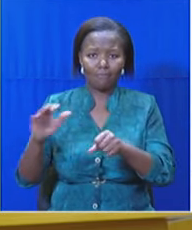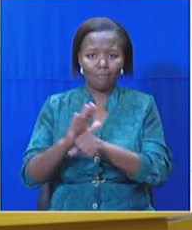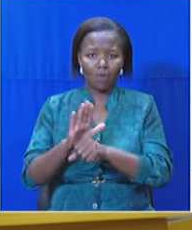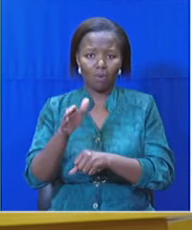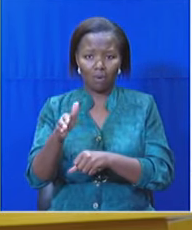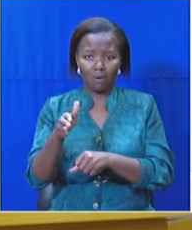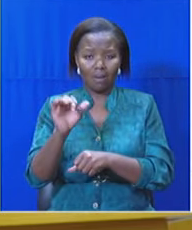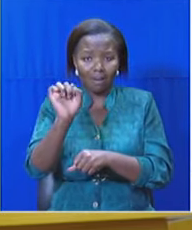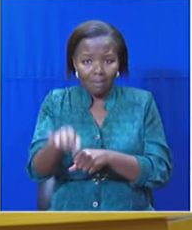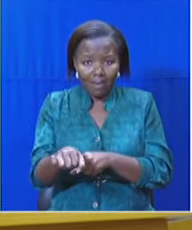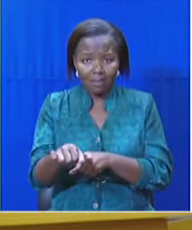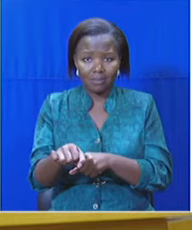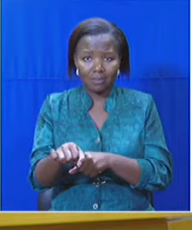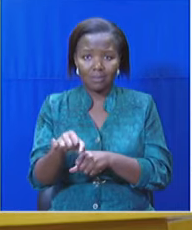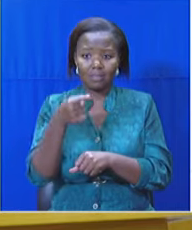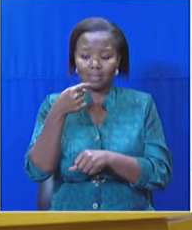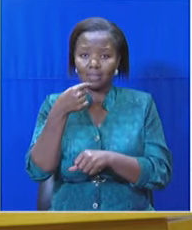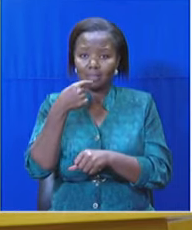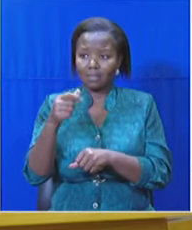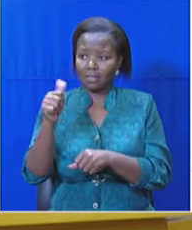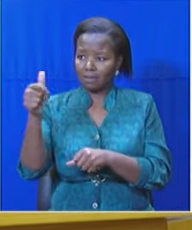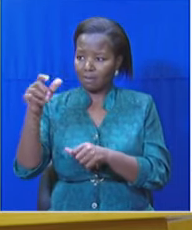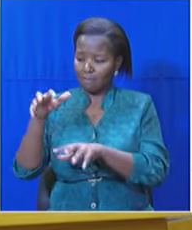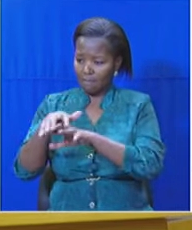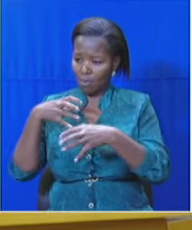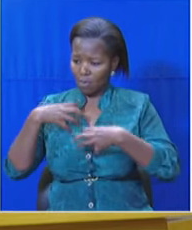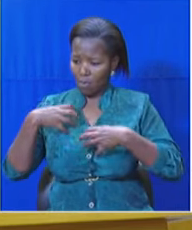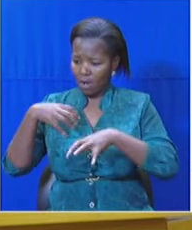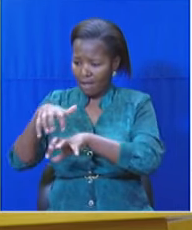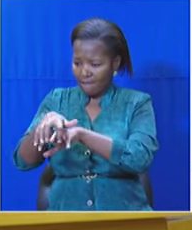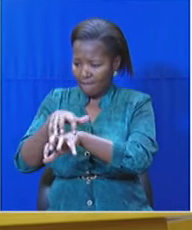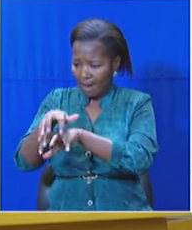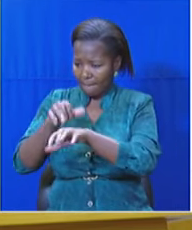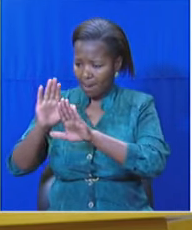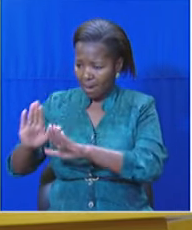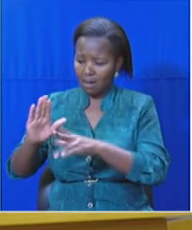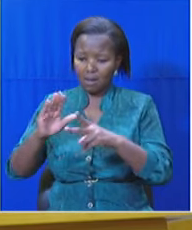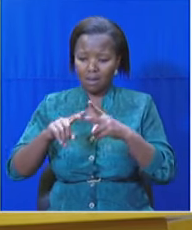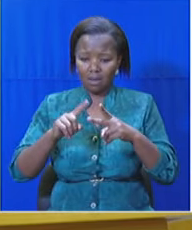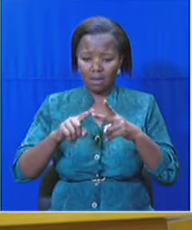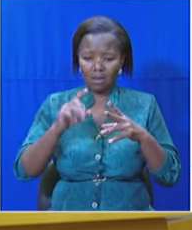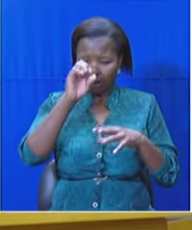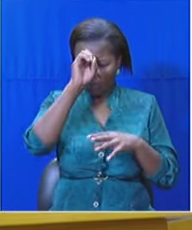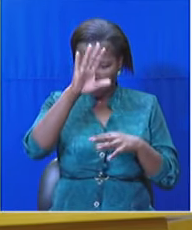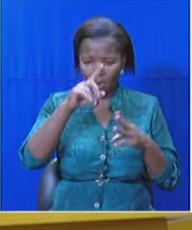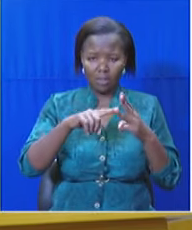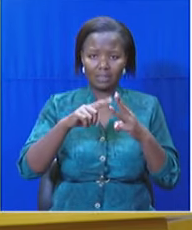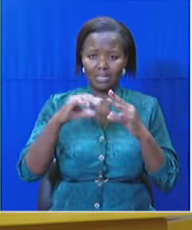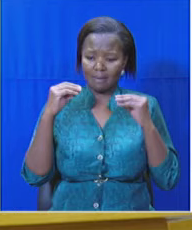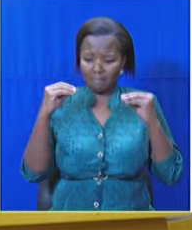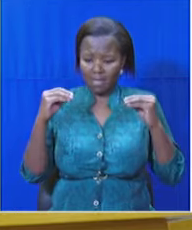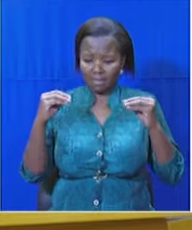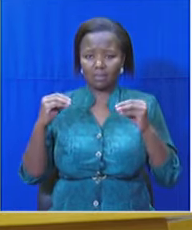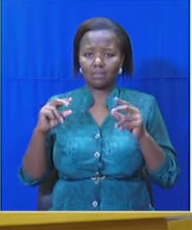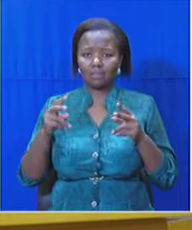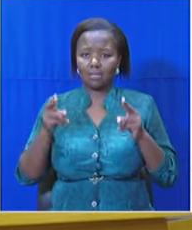the power to take from farmers, from firms, from miners, and ordinary South Africans